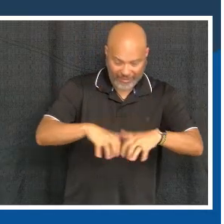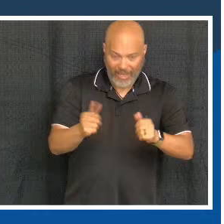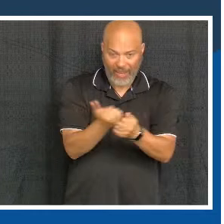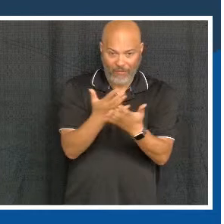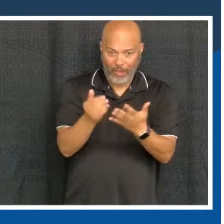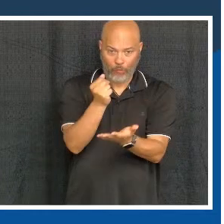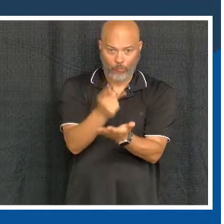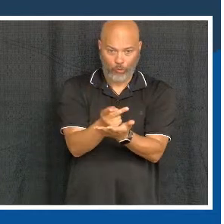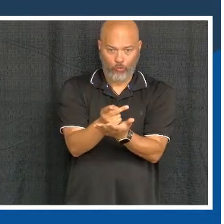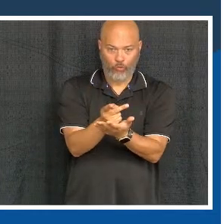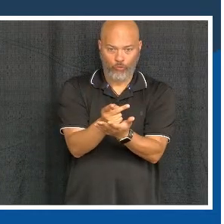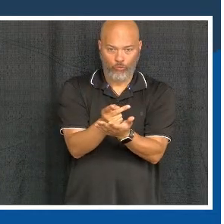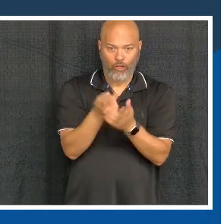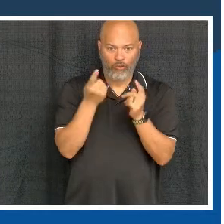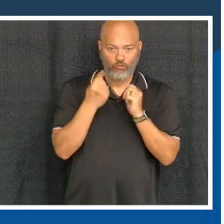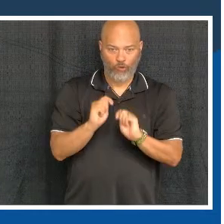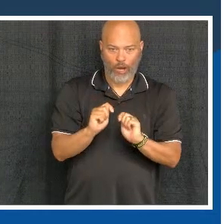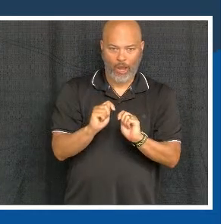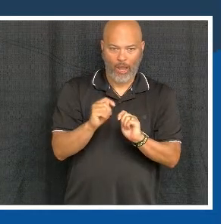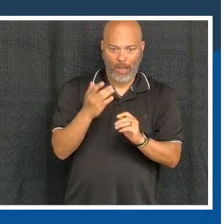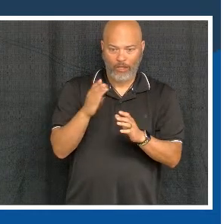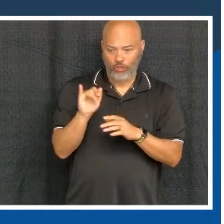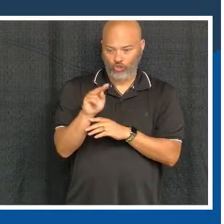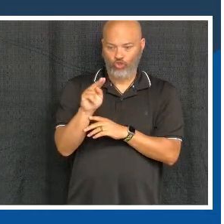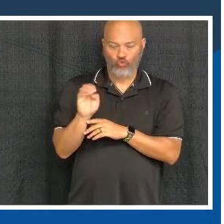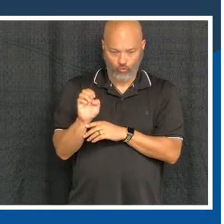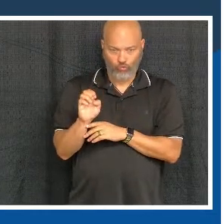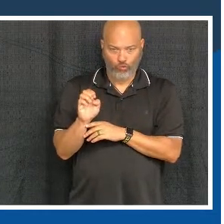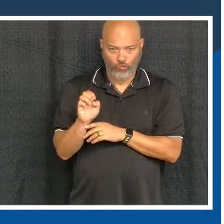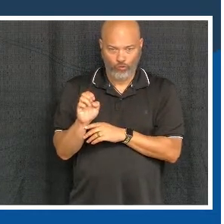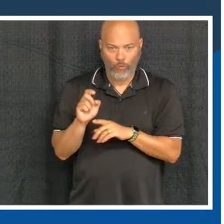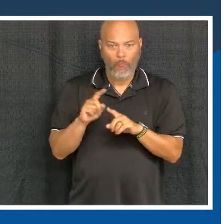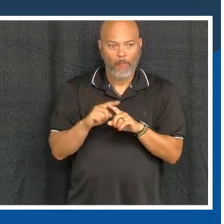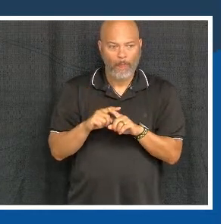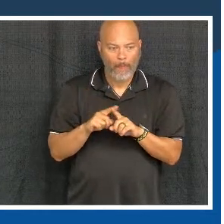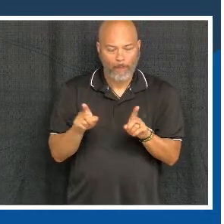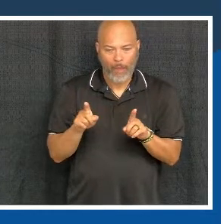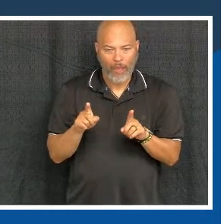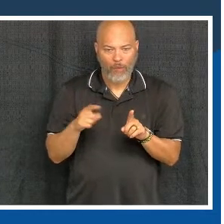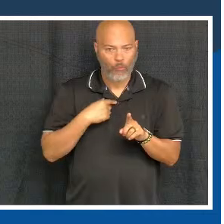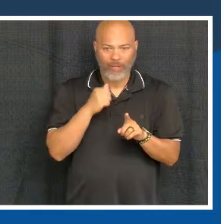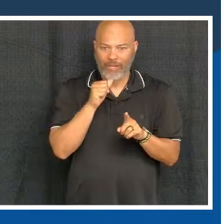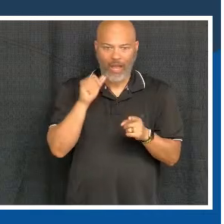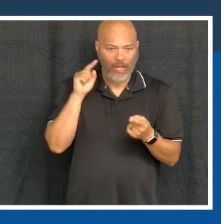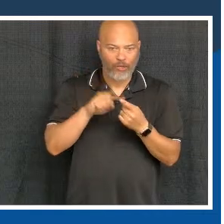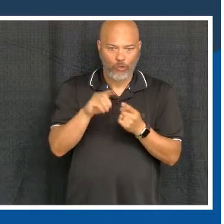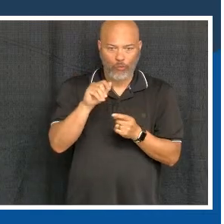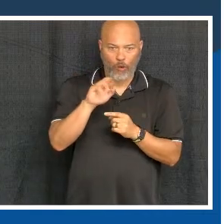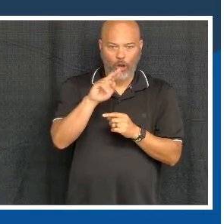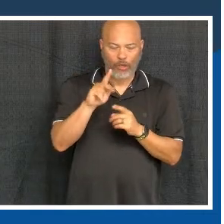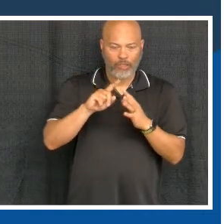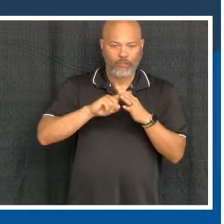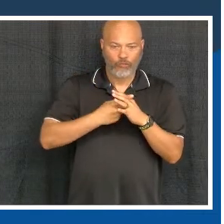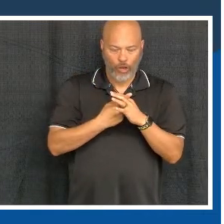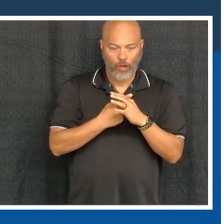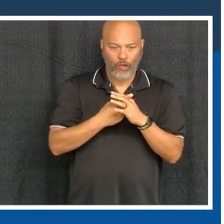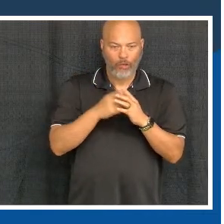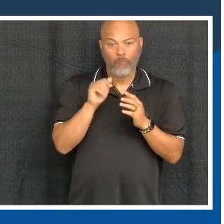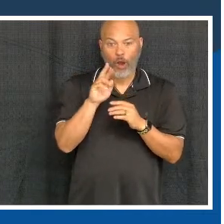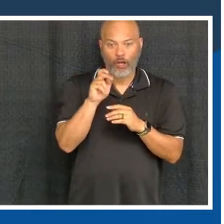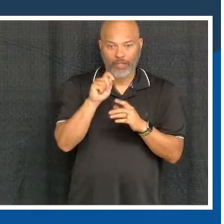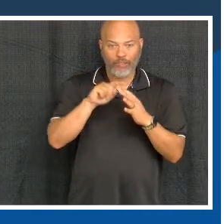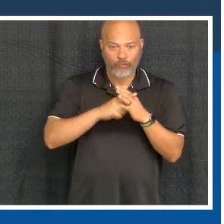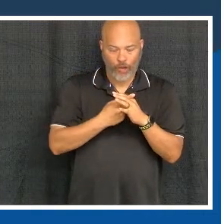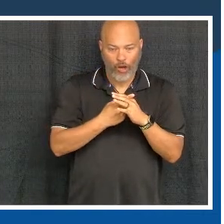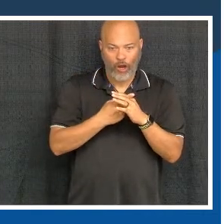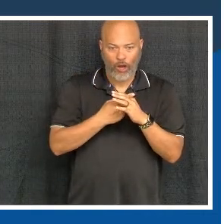approved, and try to go to the market in June. But we're not going to go into the market unless it's advantageous